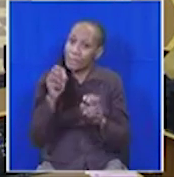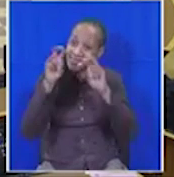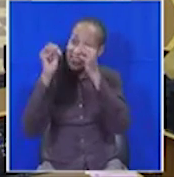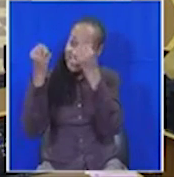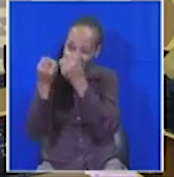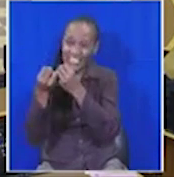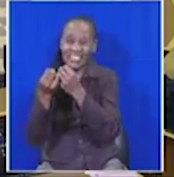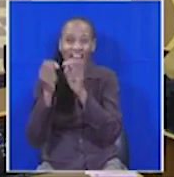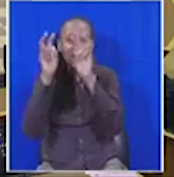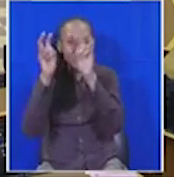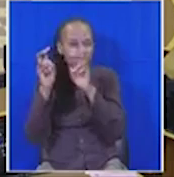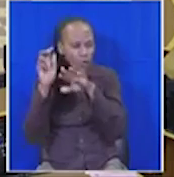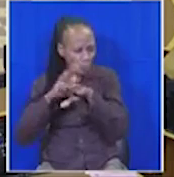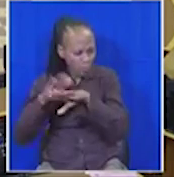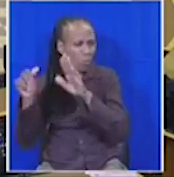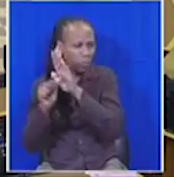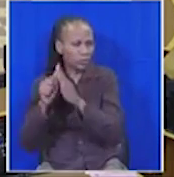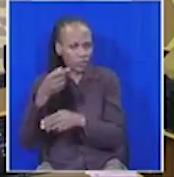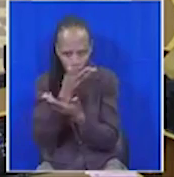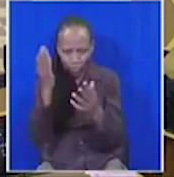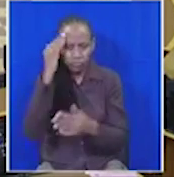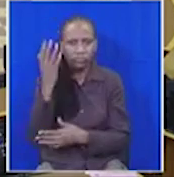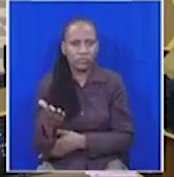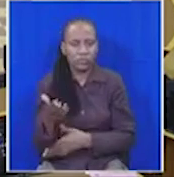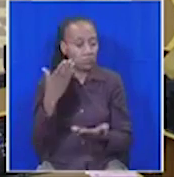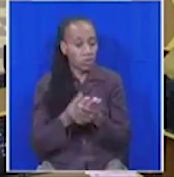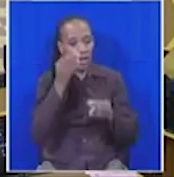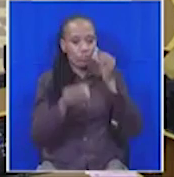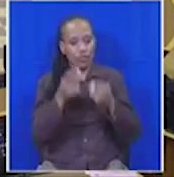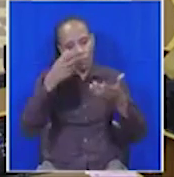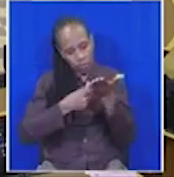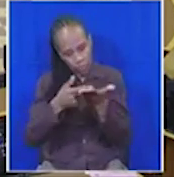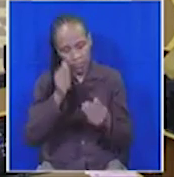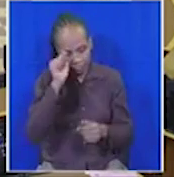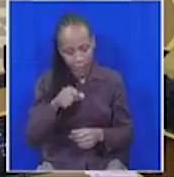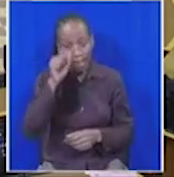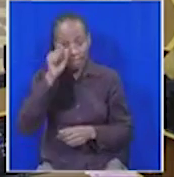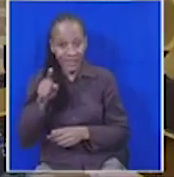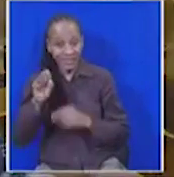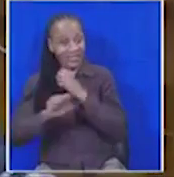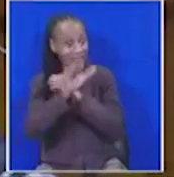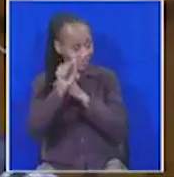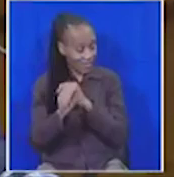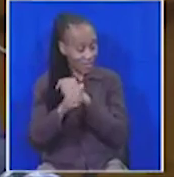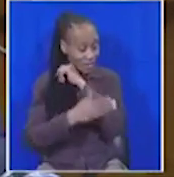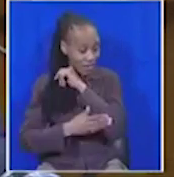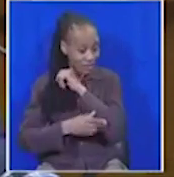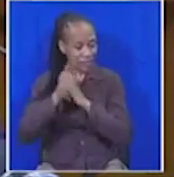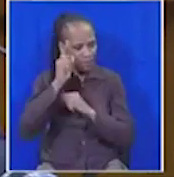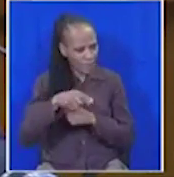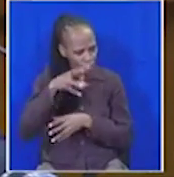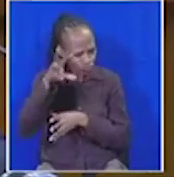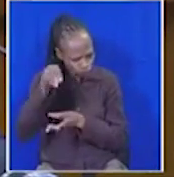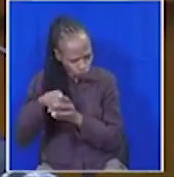importance that we can agree on. We can speak politics, but I believe as a country we should take that